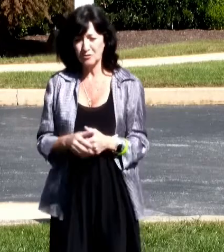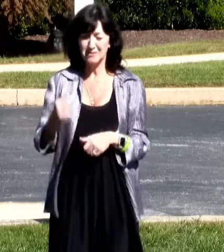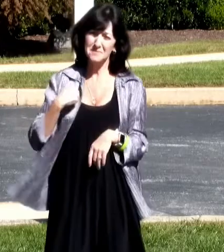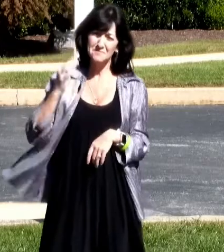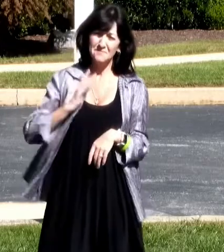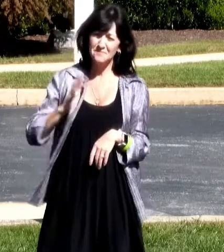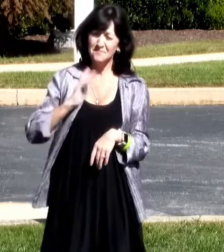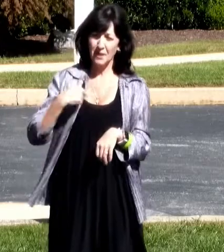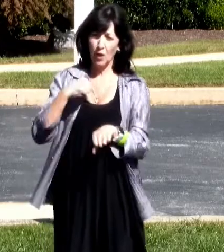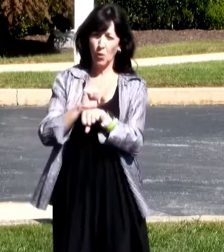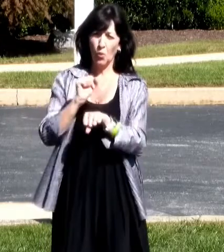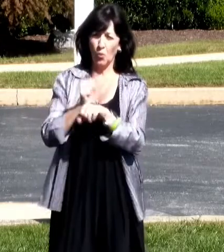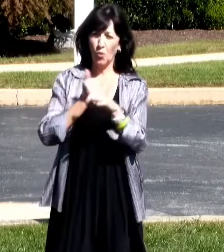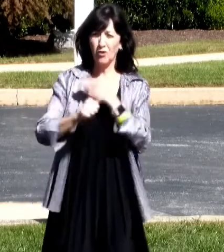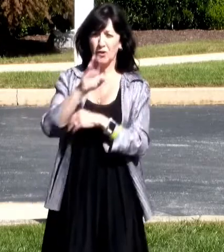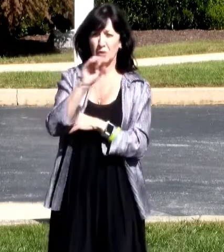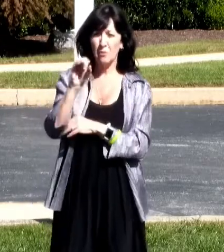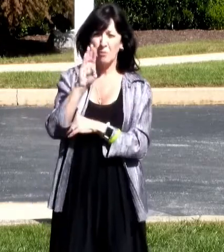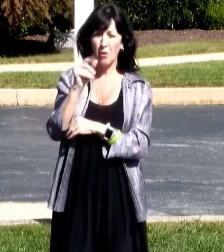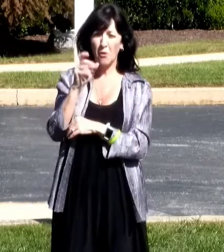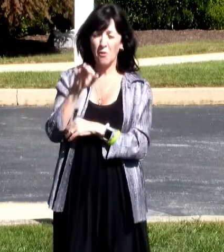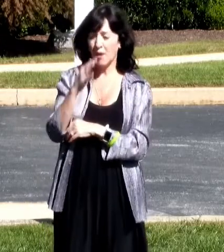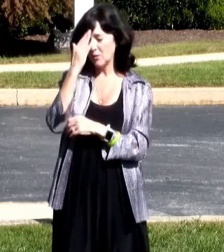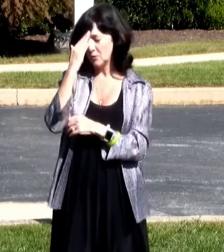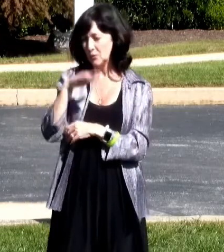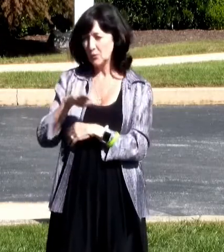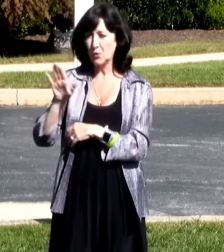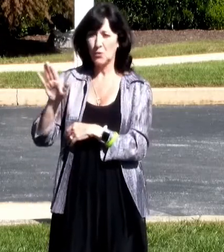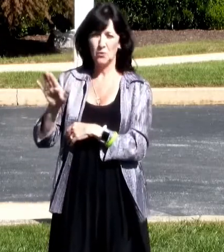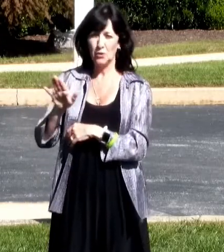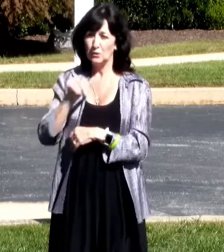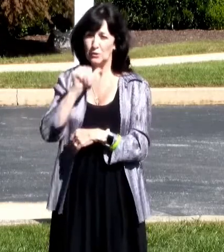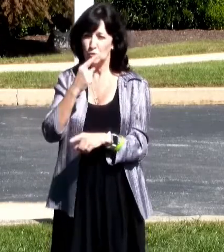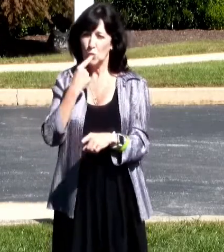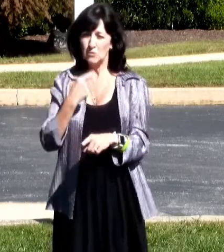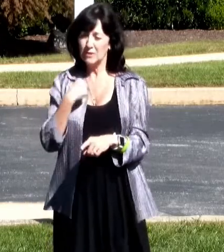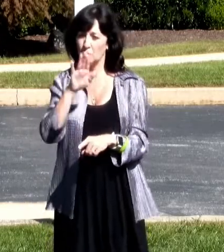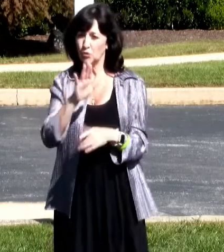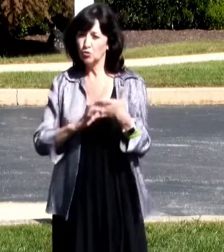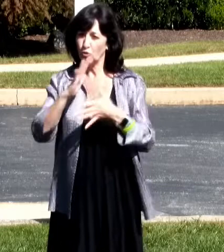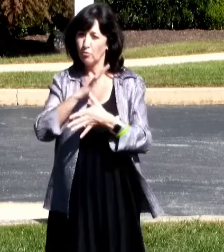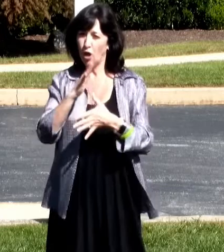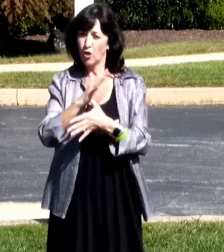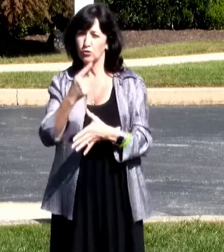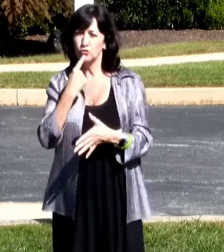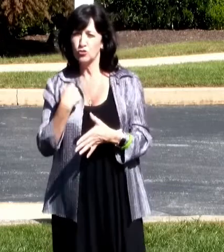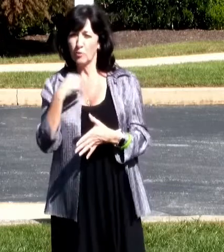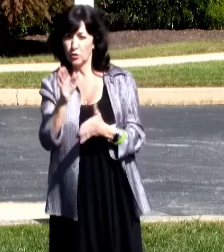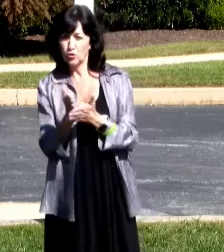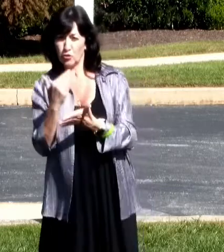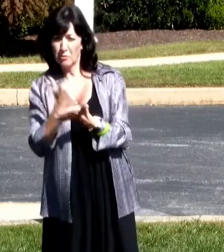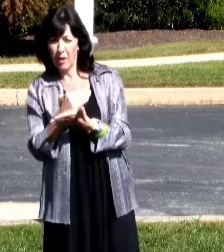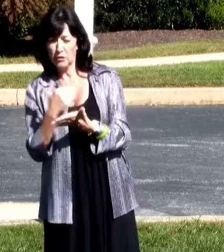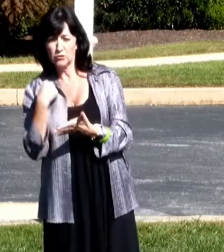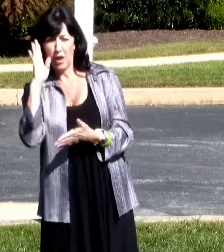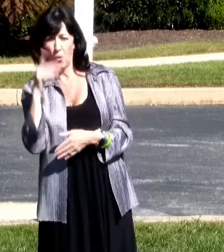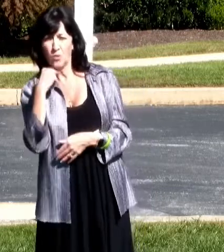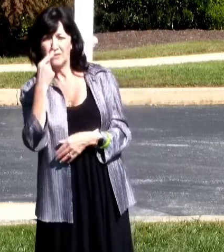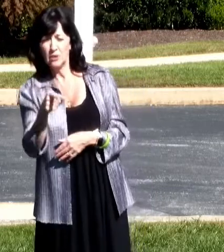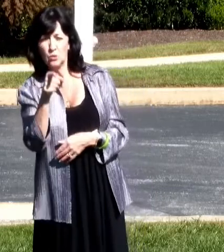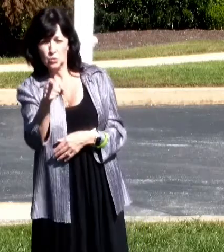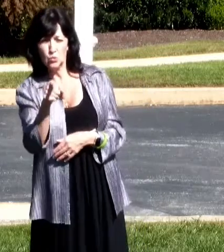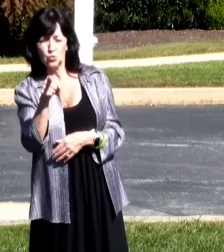this famous Biden family saying over the years, don't tell me your priorities, show me your budget, and I will tell you your